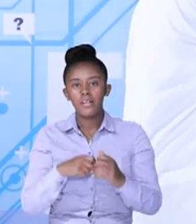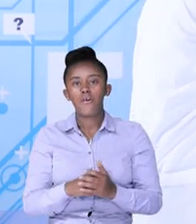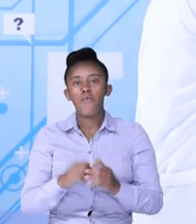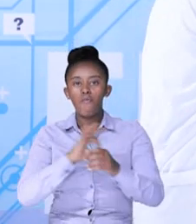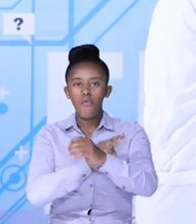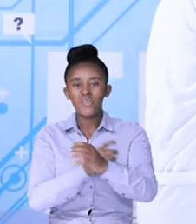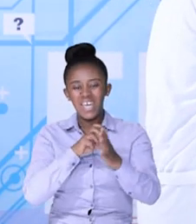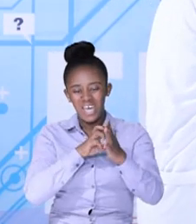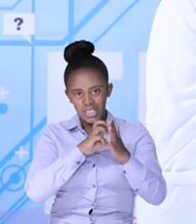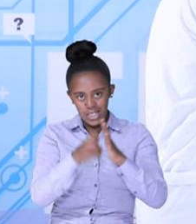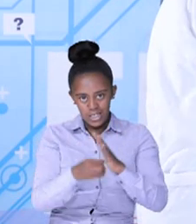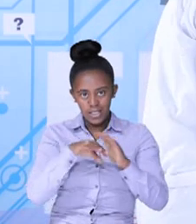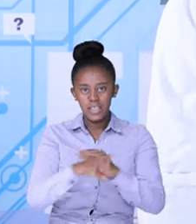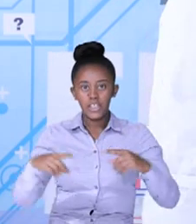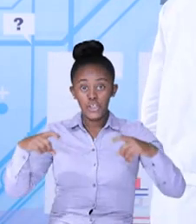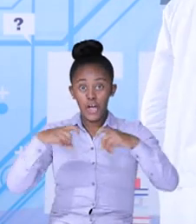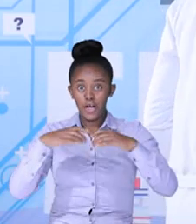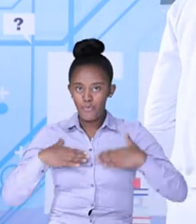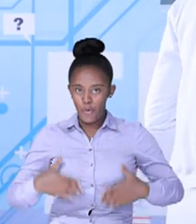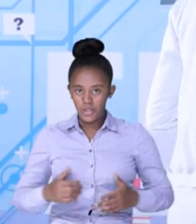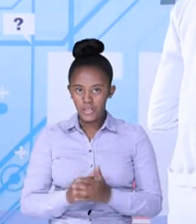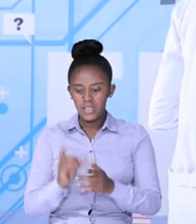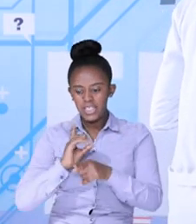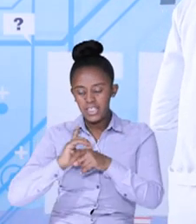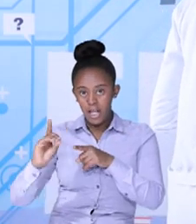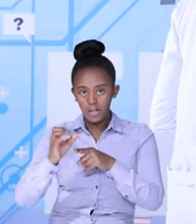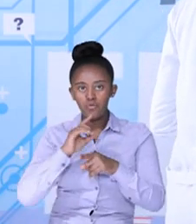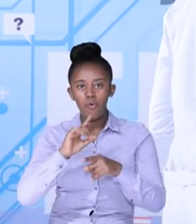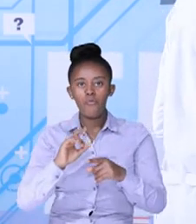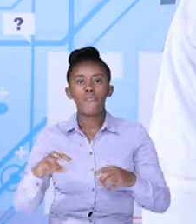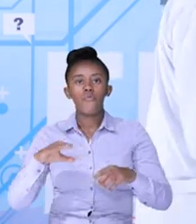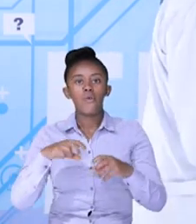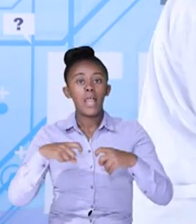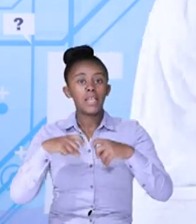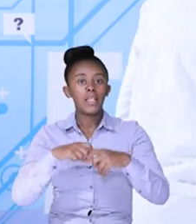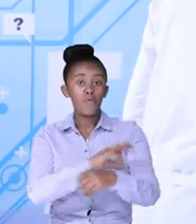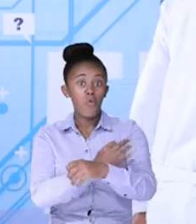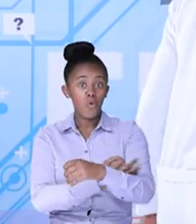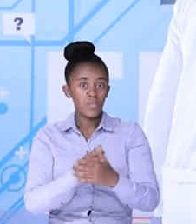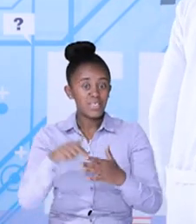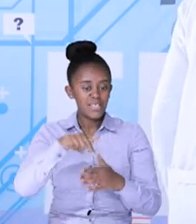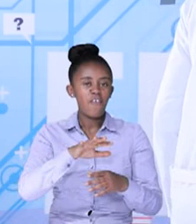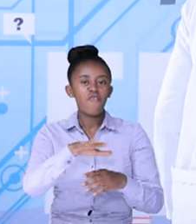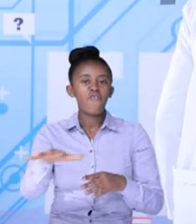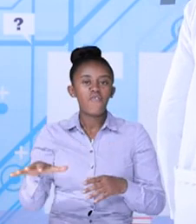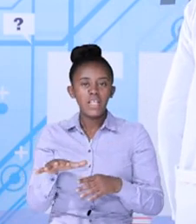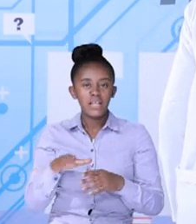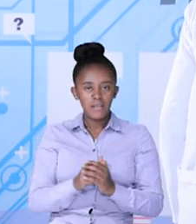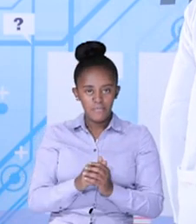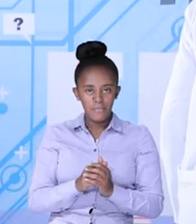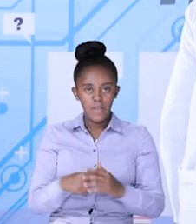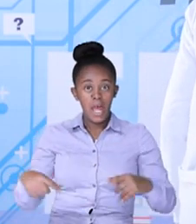charged body. And the direction of the electric force is along the field. It's possible to find